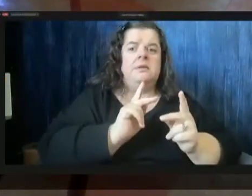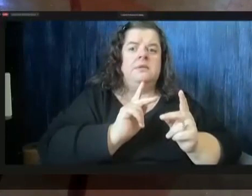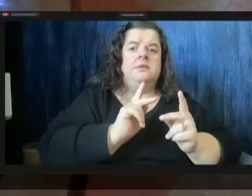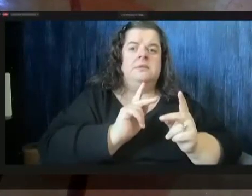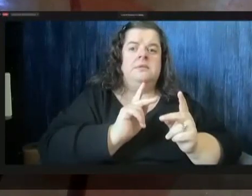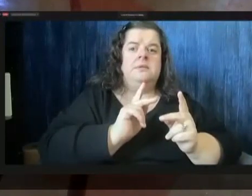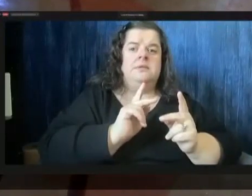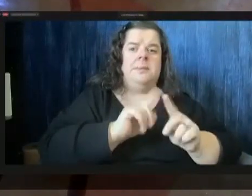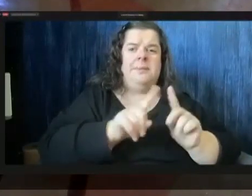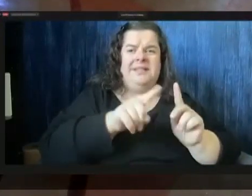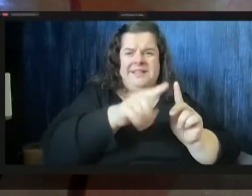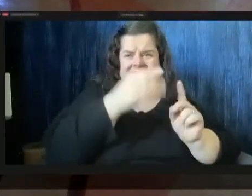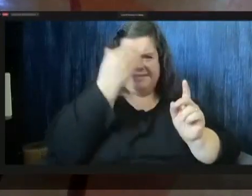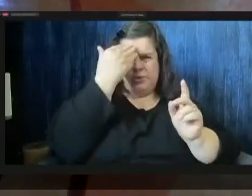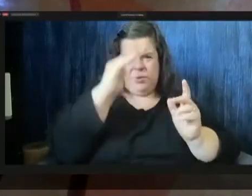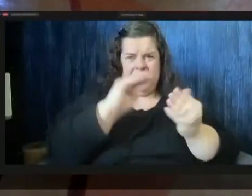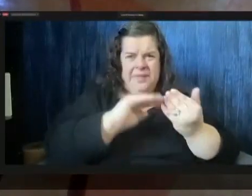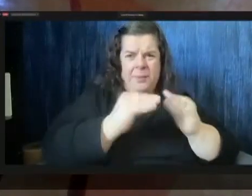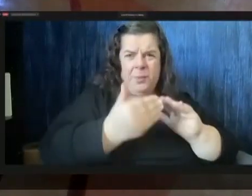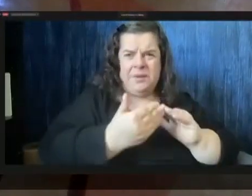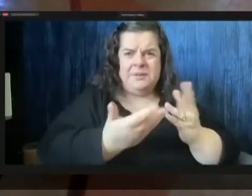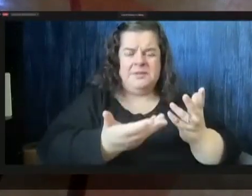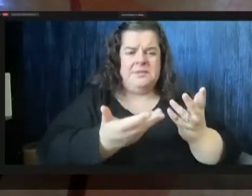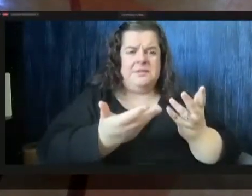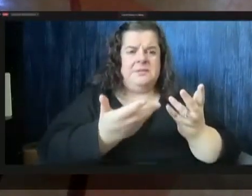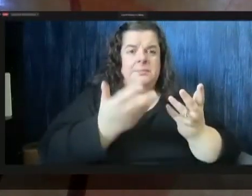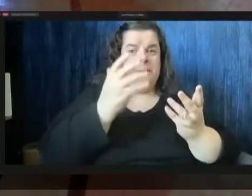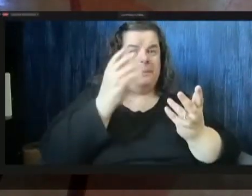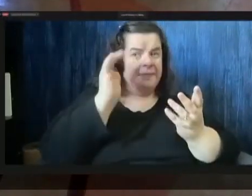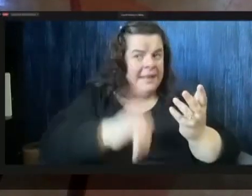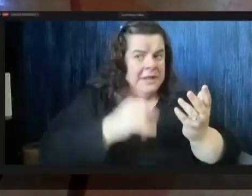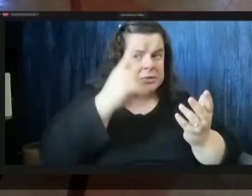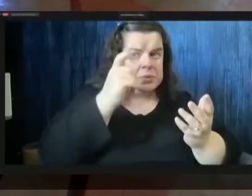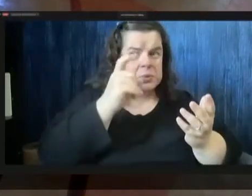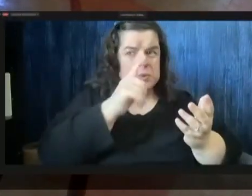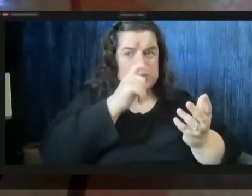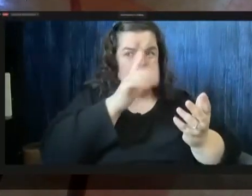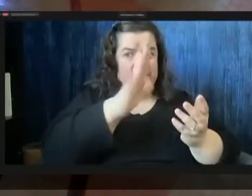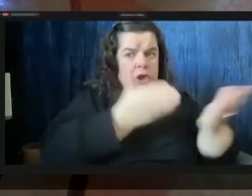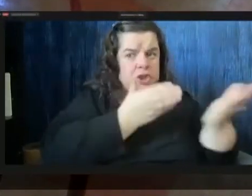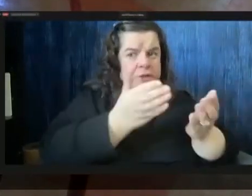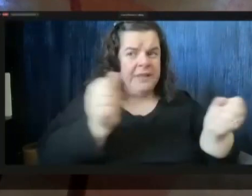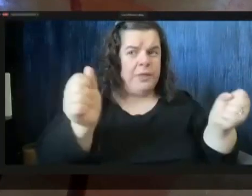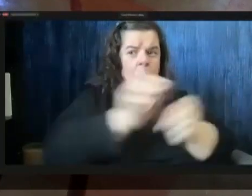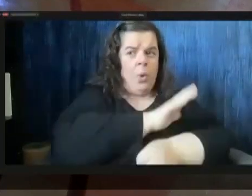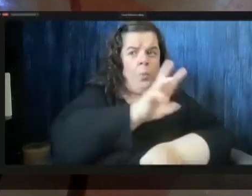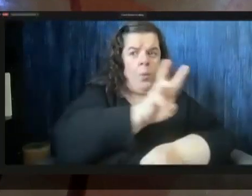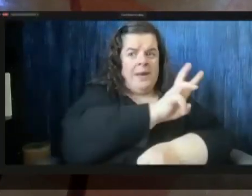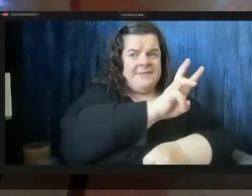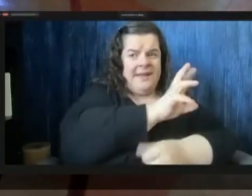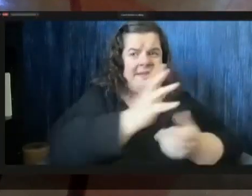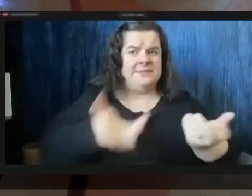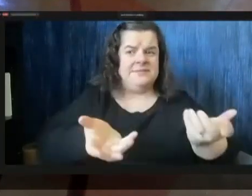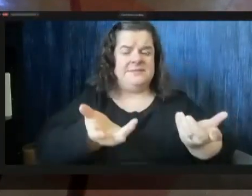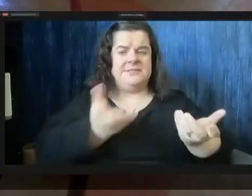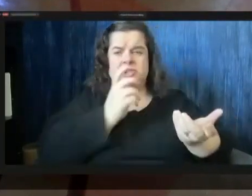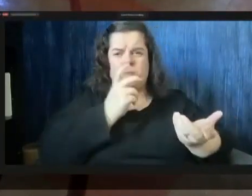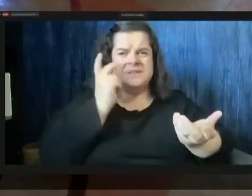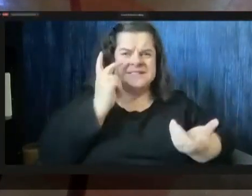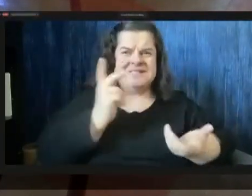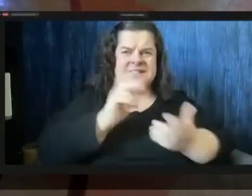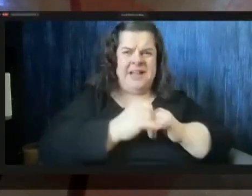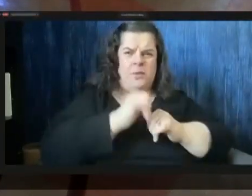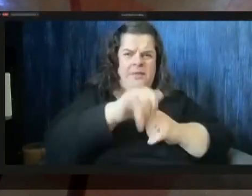But they don't know the whole community. You know what I mean? But yet that's who they're serving. They're serving the entire West End. And I just don't see how it's going to